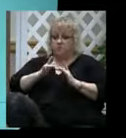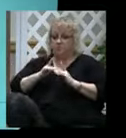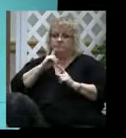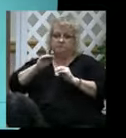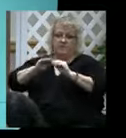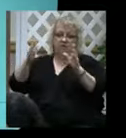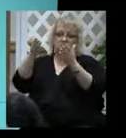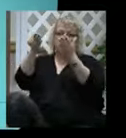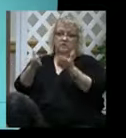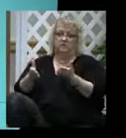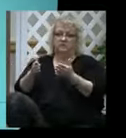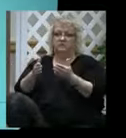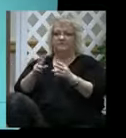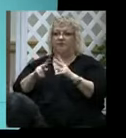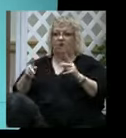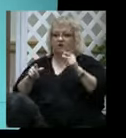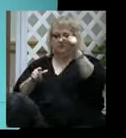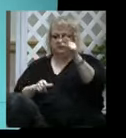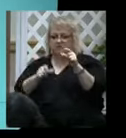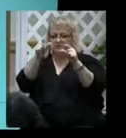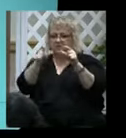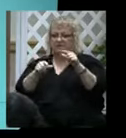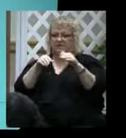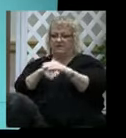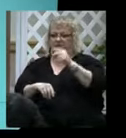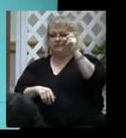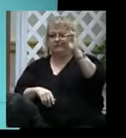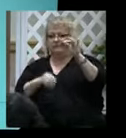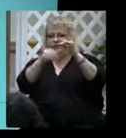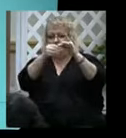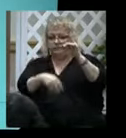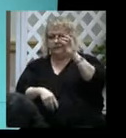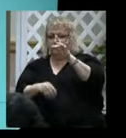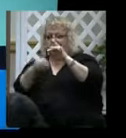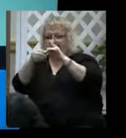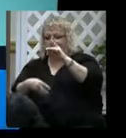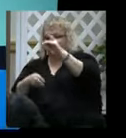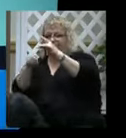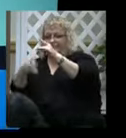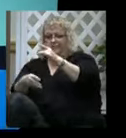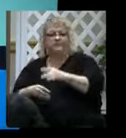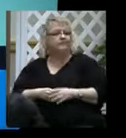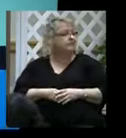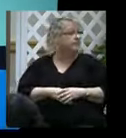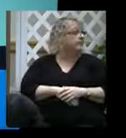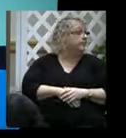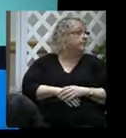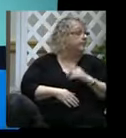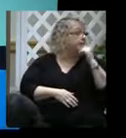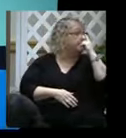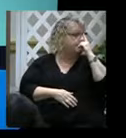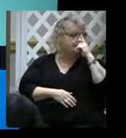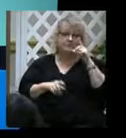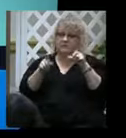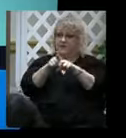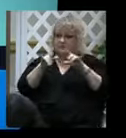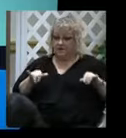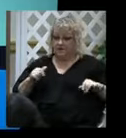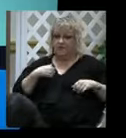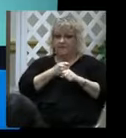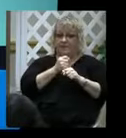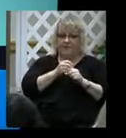clear, it's very linear. It's easy to access that information. Okay. I just wanted to say, at the same time as we created